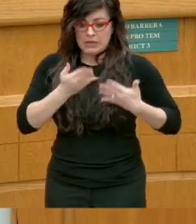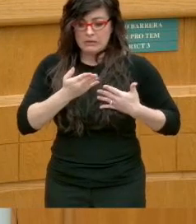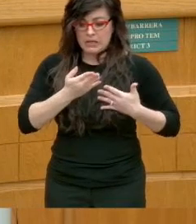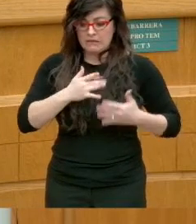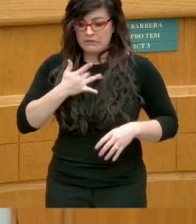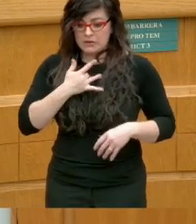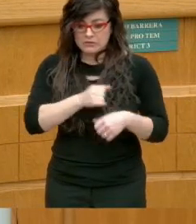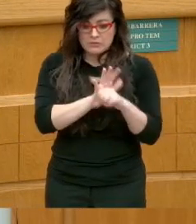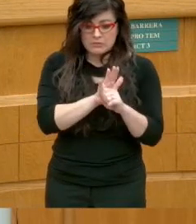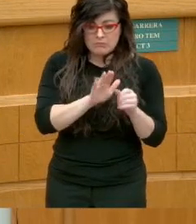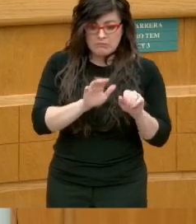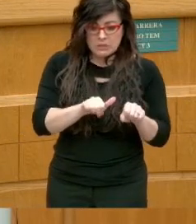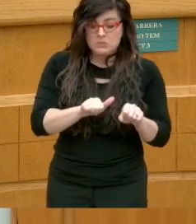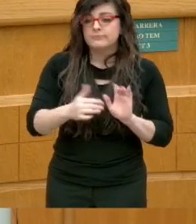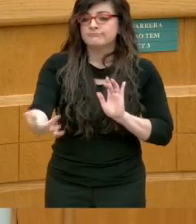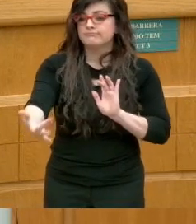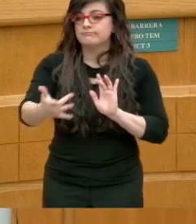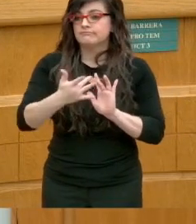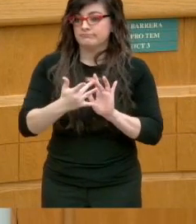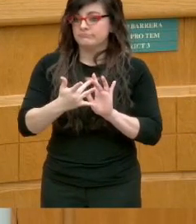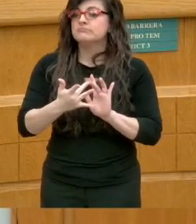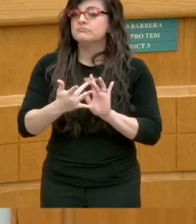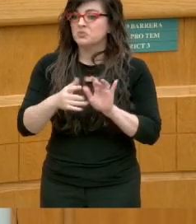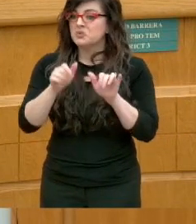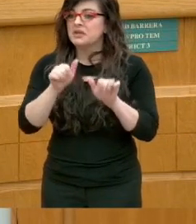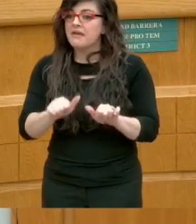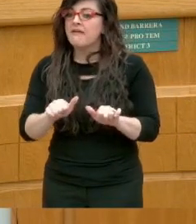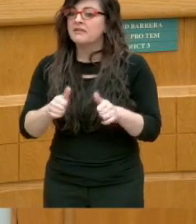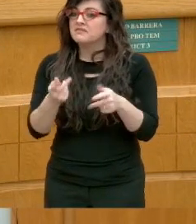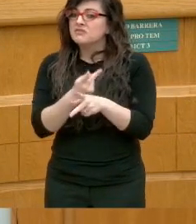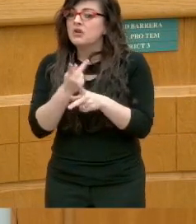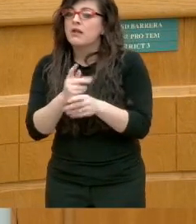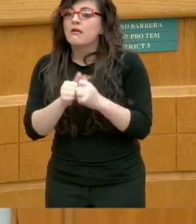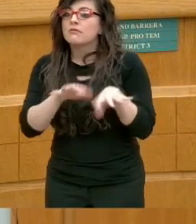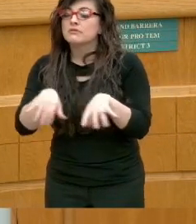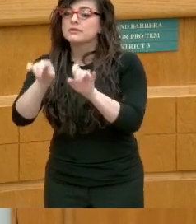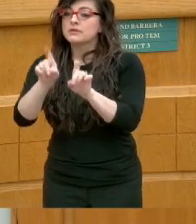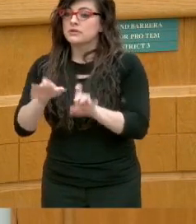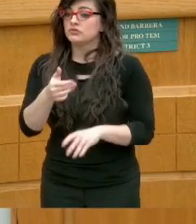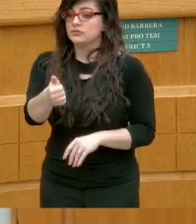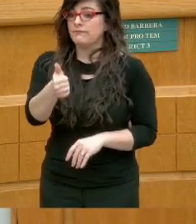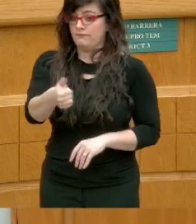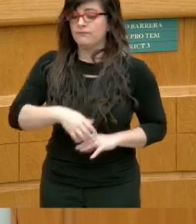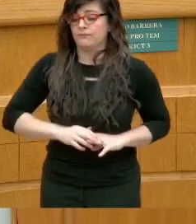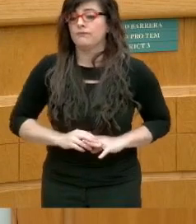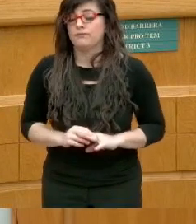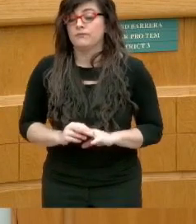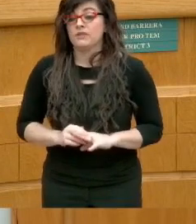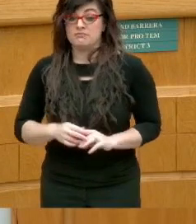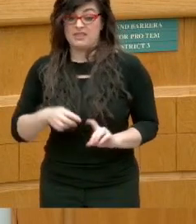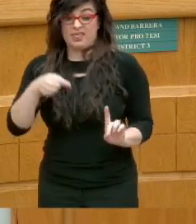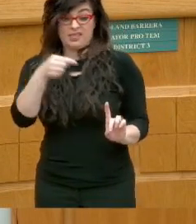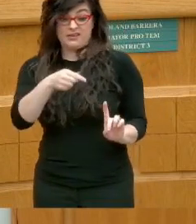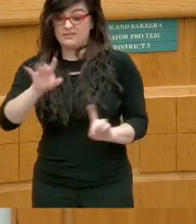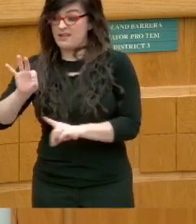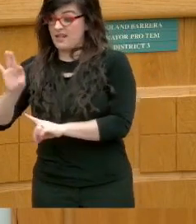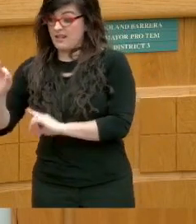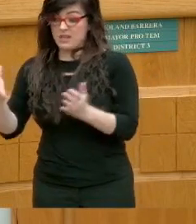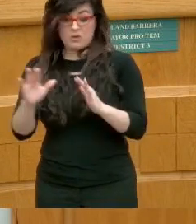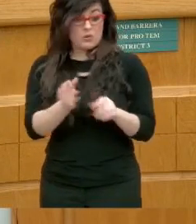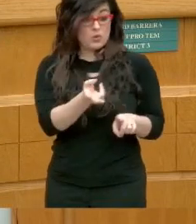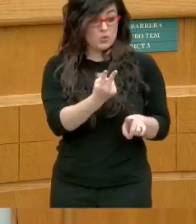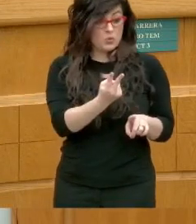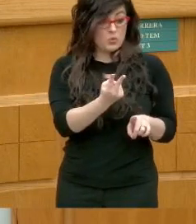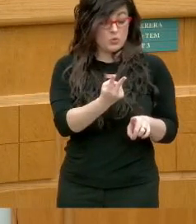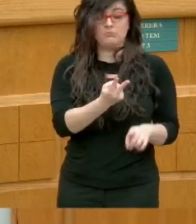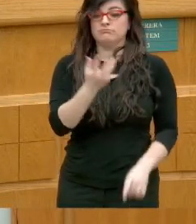proceed with doing so. But this is a good sign that there's a lot of people that are getting tested, but our